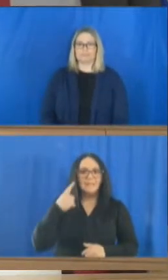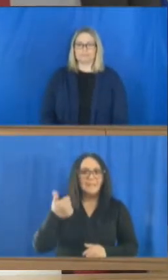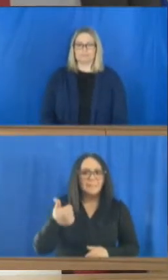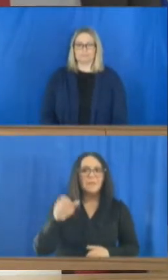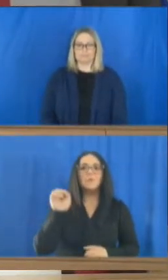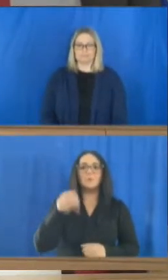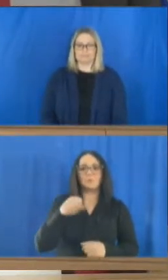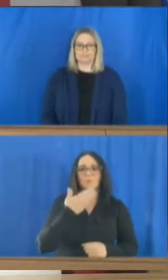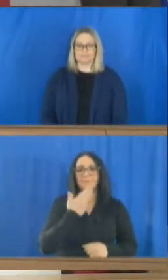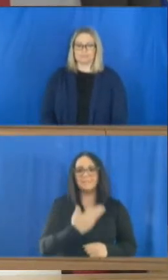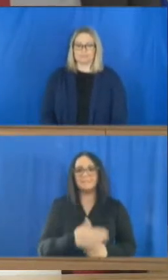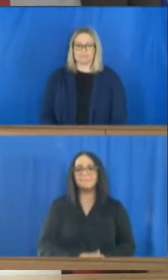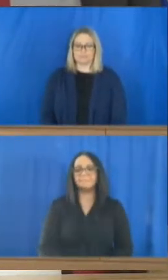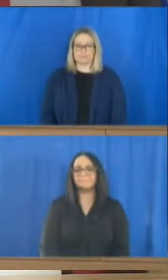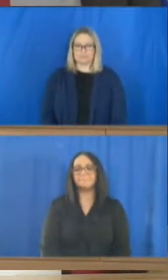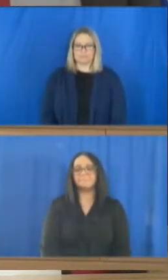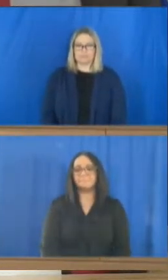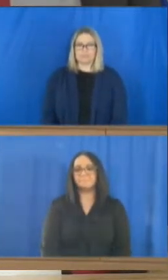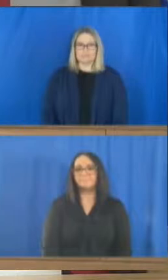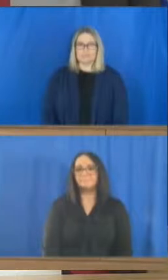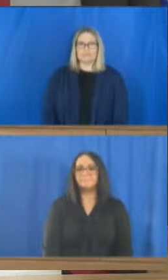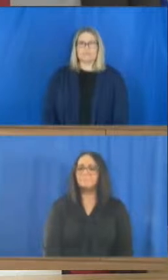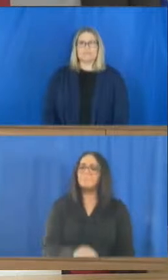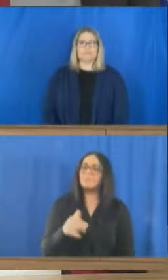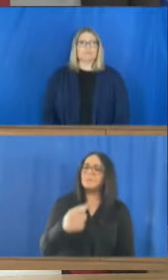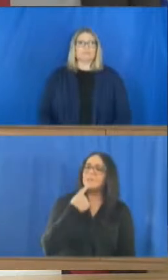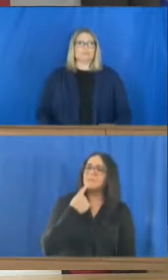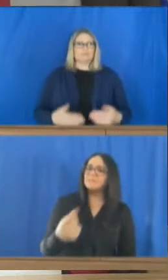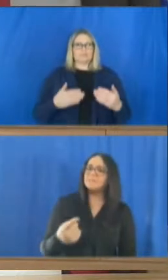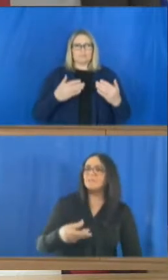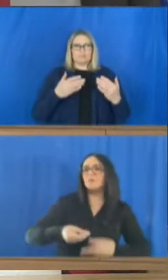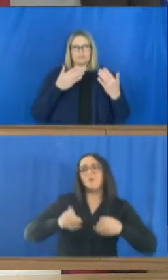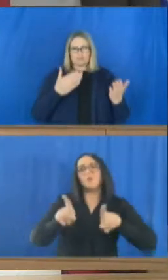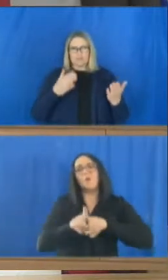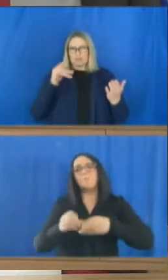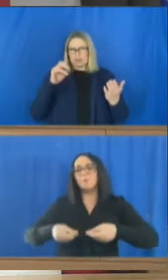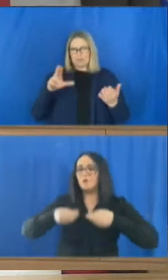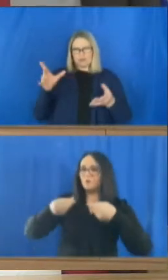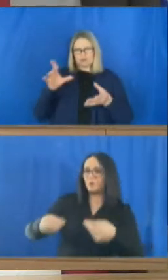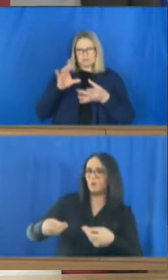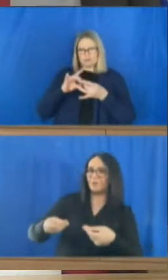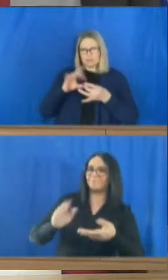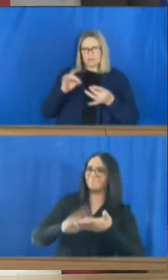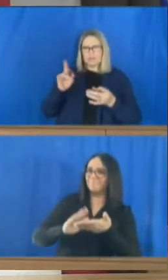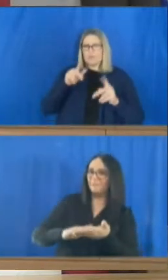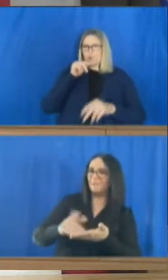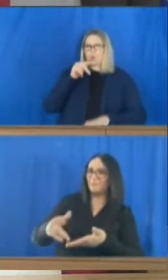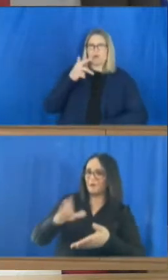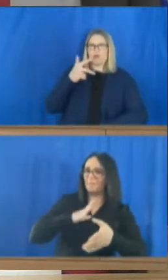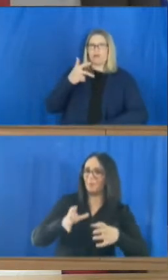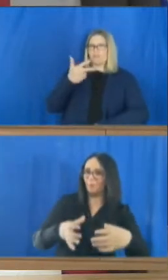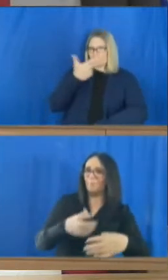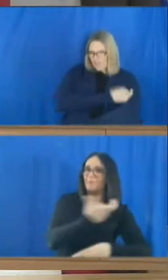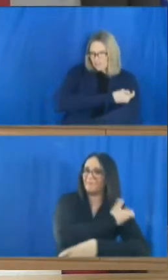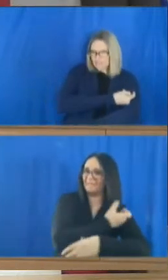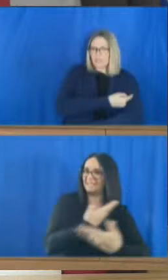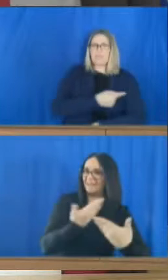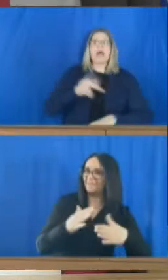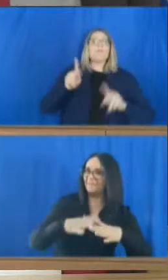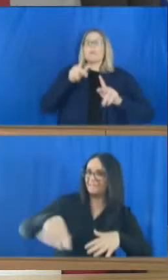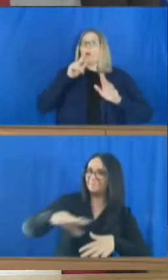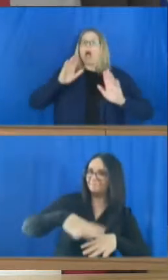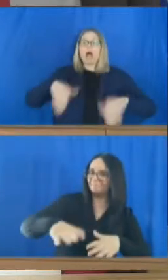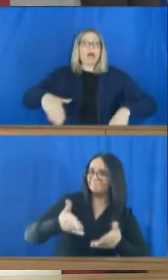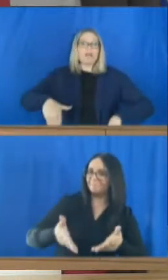the Quebec quote-unquote health tax. You talked about requiring proof of vaccination at more places like liquor stores. You even talked about making